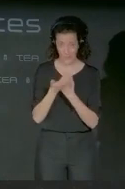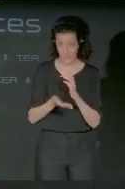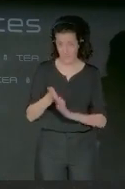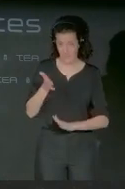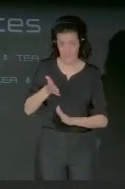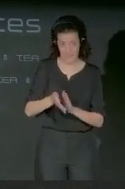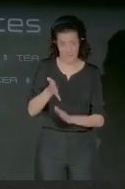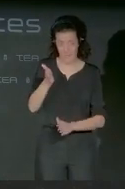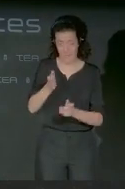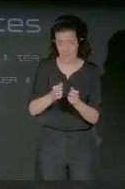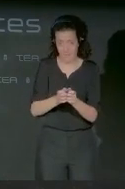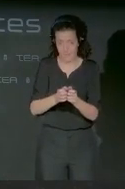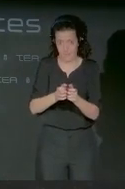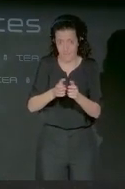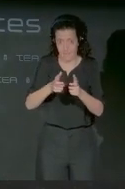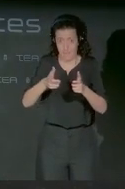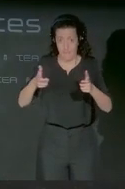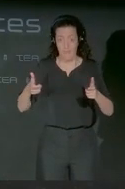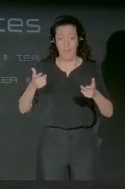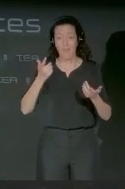in which wagon of the train are we? And